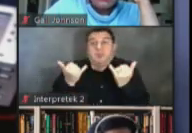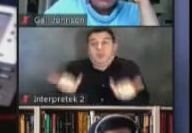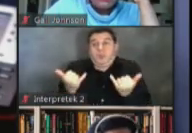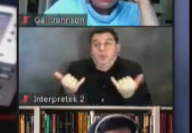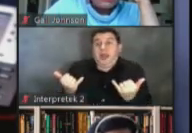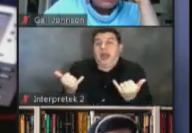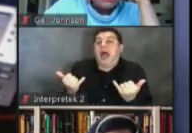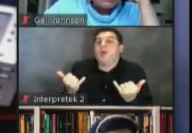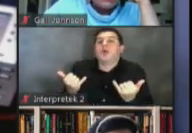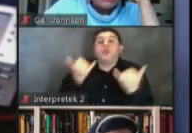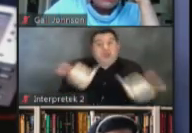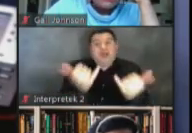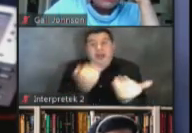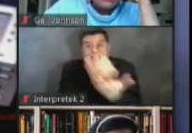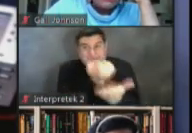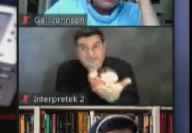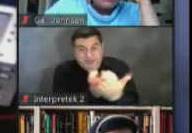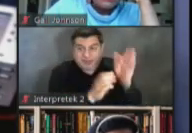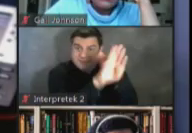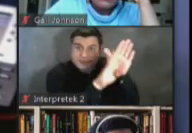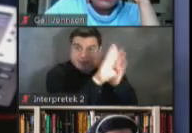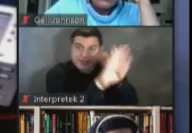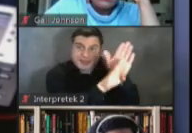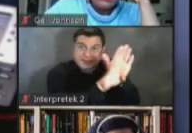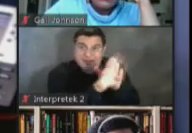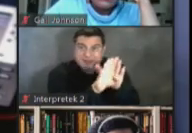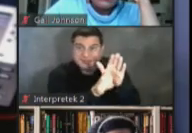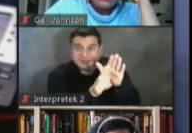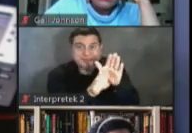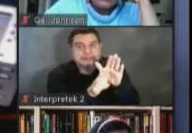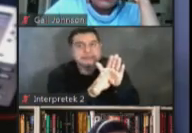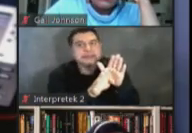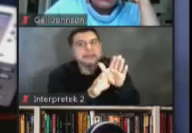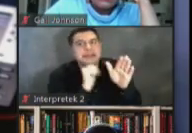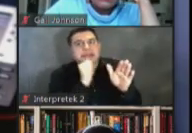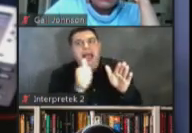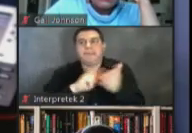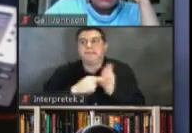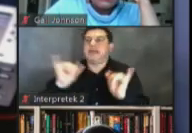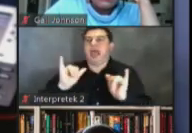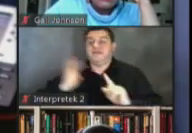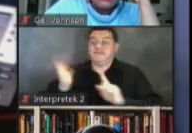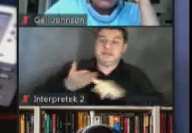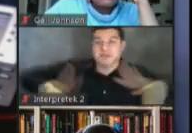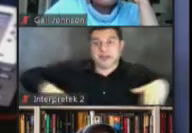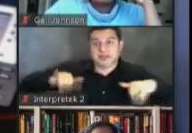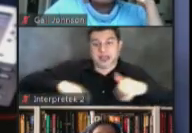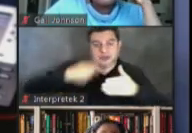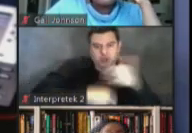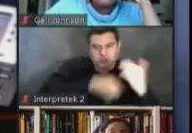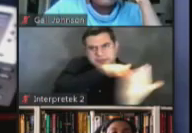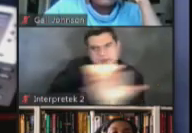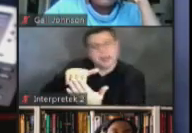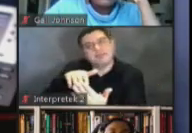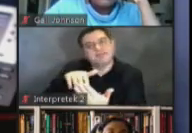that would generate a dollar, and I'm not convinced yet that the cost of the study wouldn't outweigh the potential